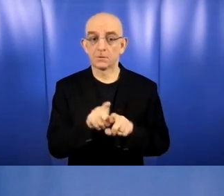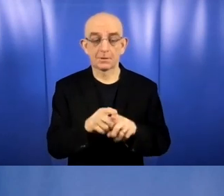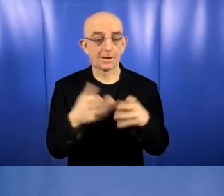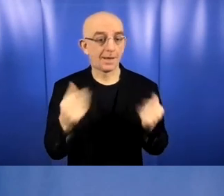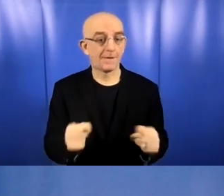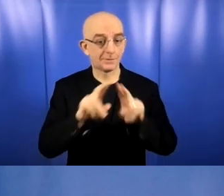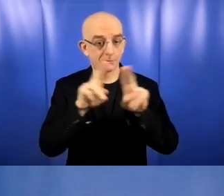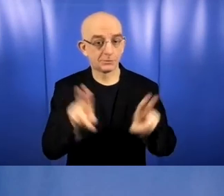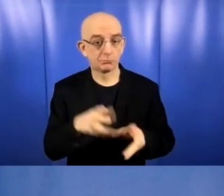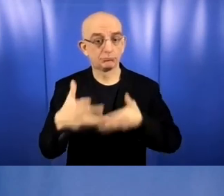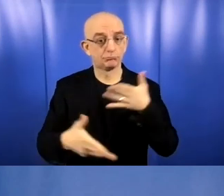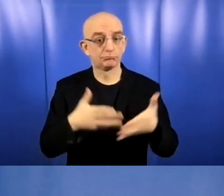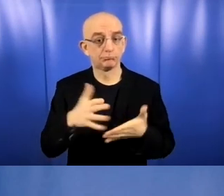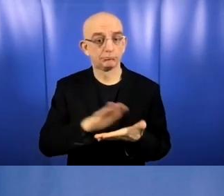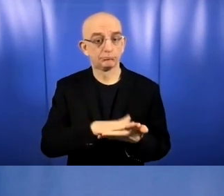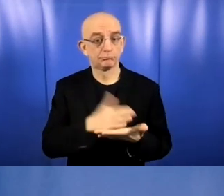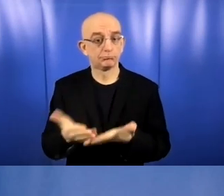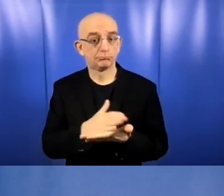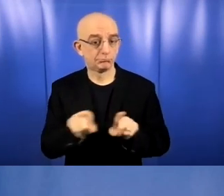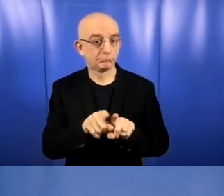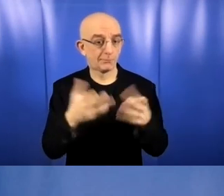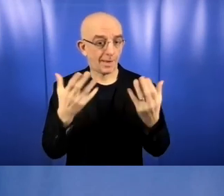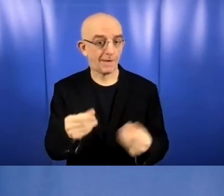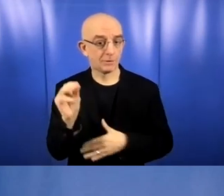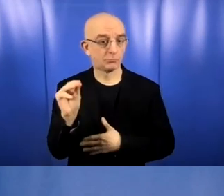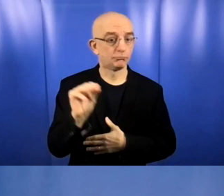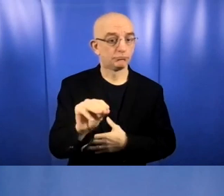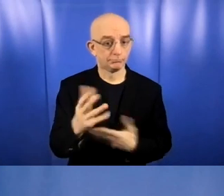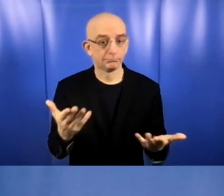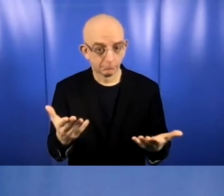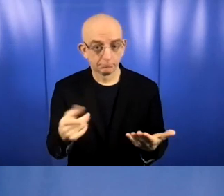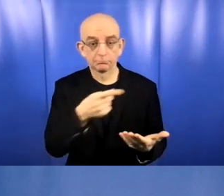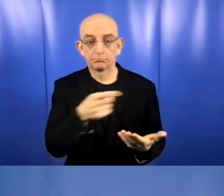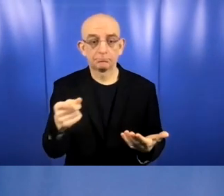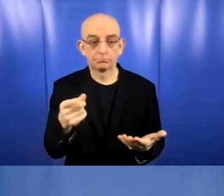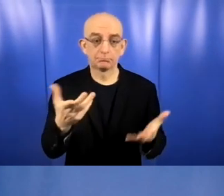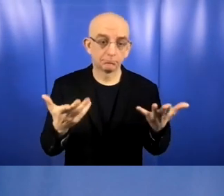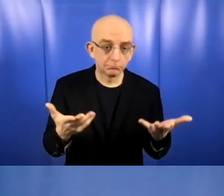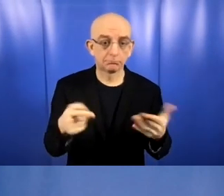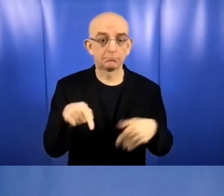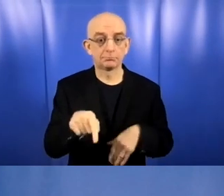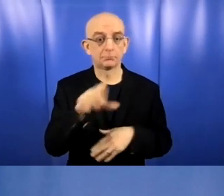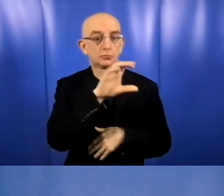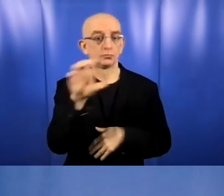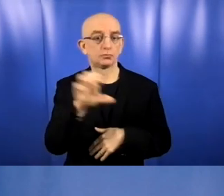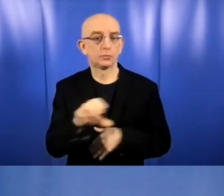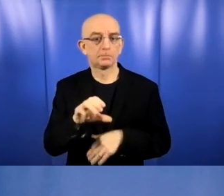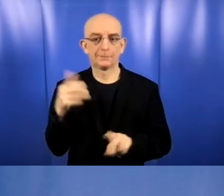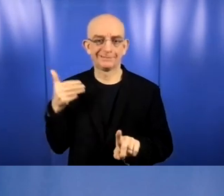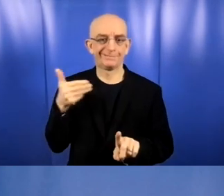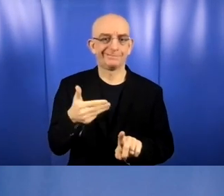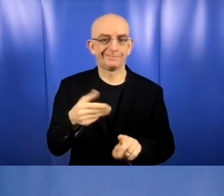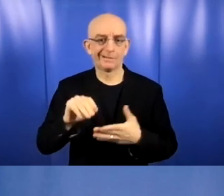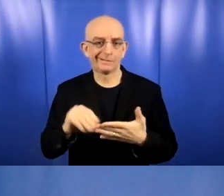the interpretation function. Closed captions are also available for this event by clicking on the CC at the bottom of the